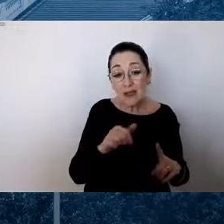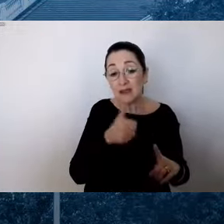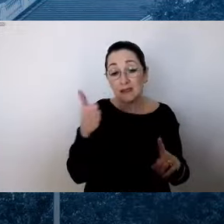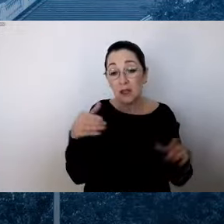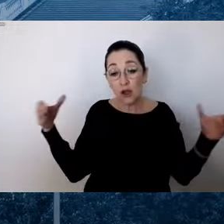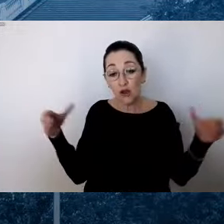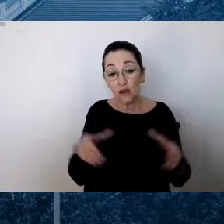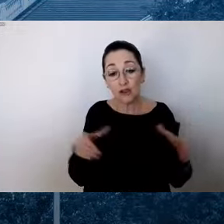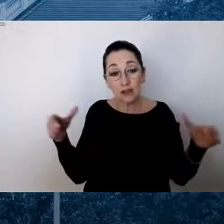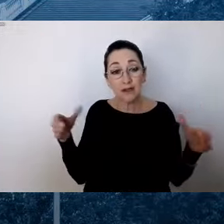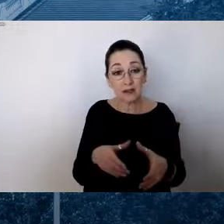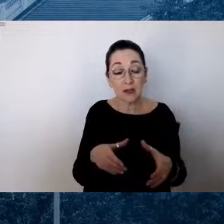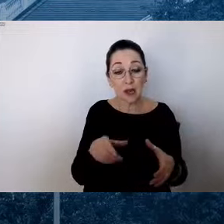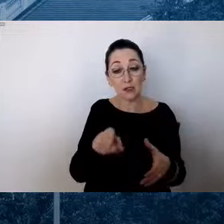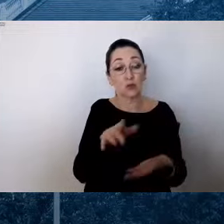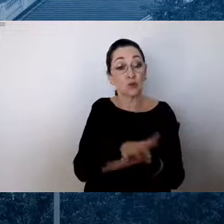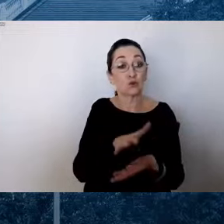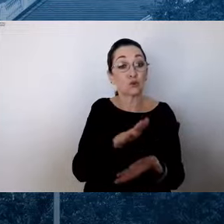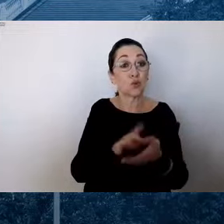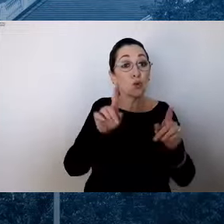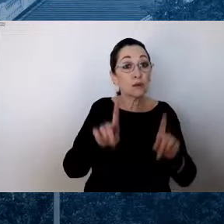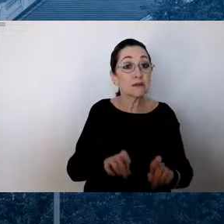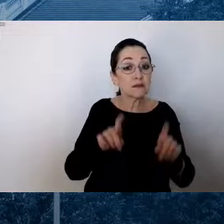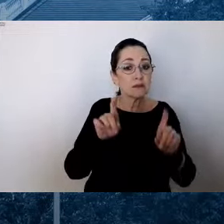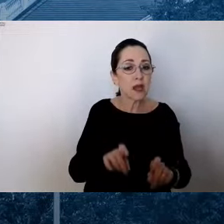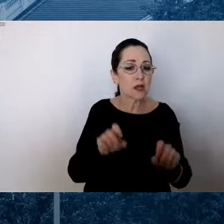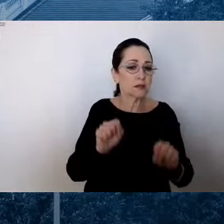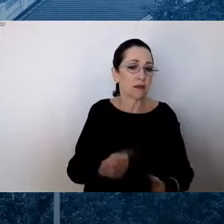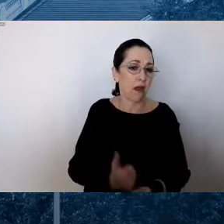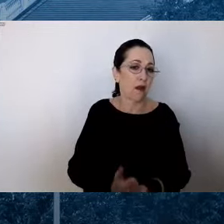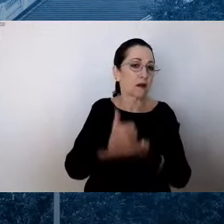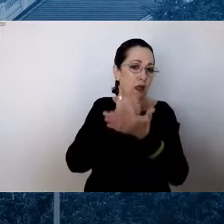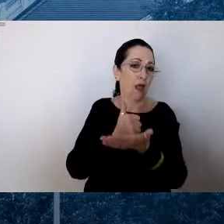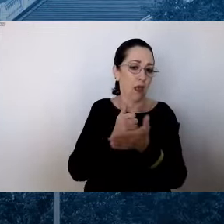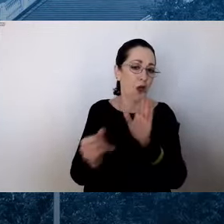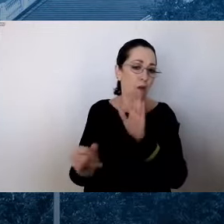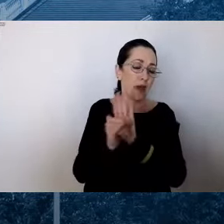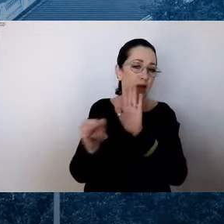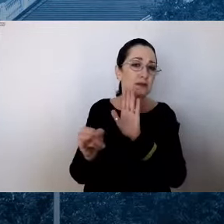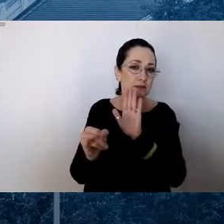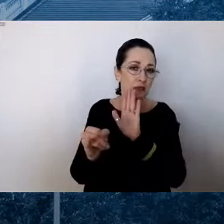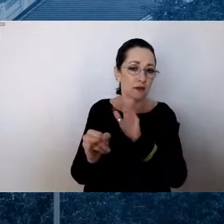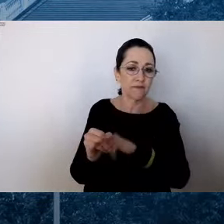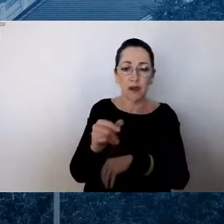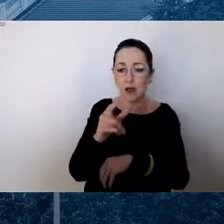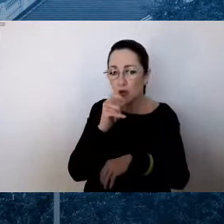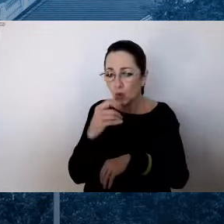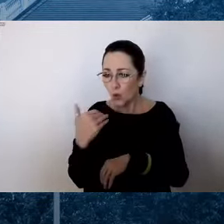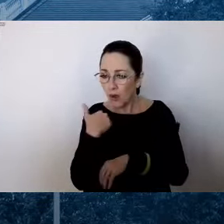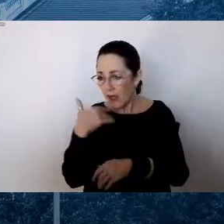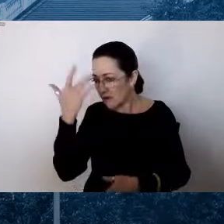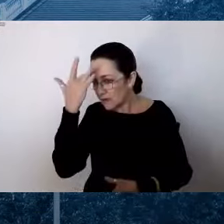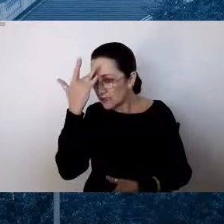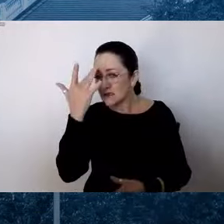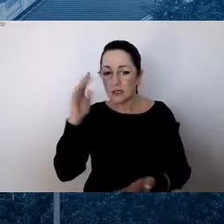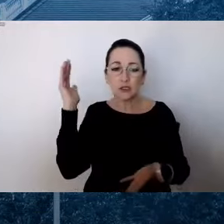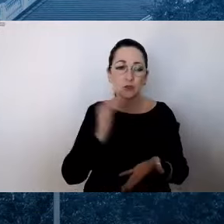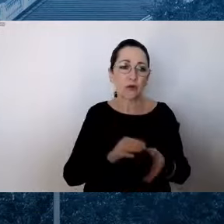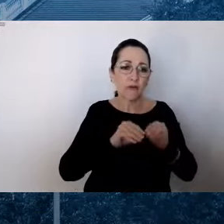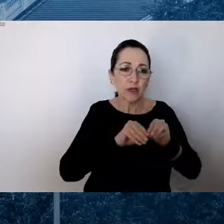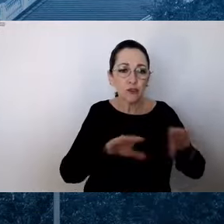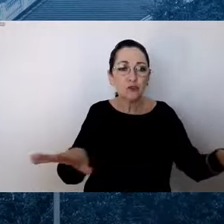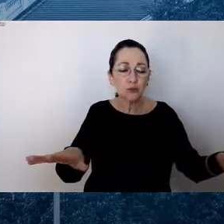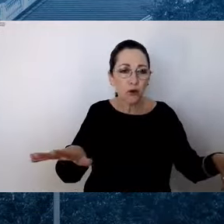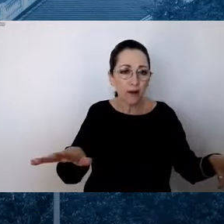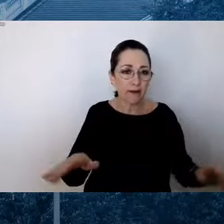testing can really help identify those who are positive to prevent the spread. And we do think that is helping. We'd love to see